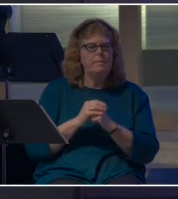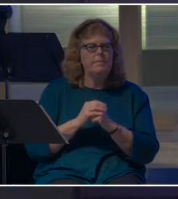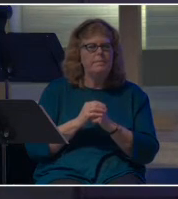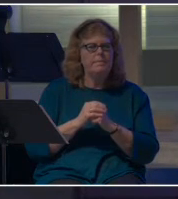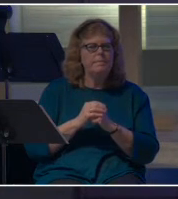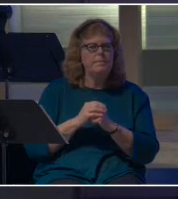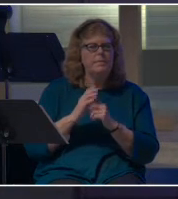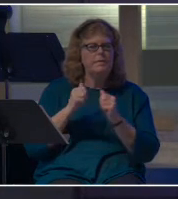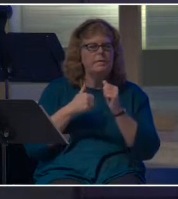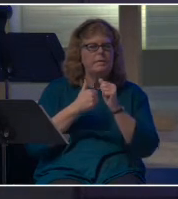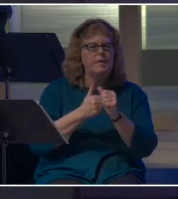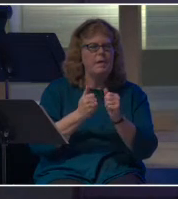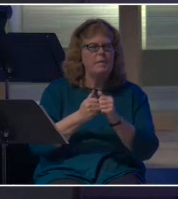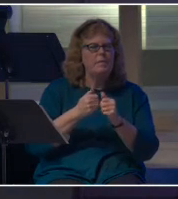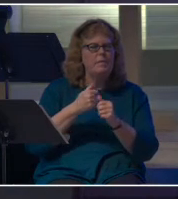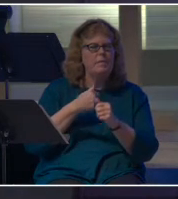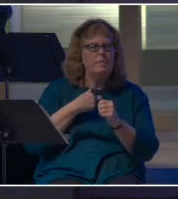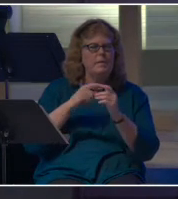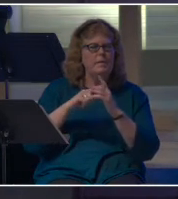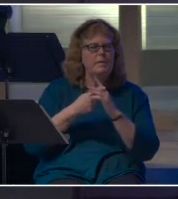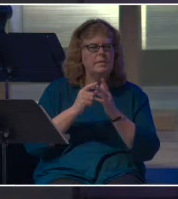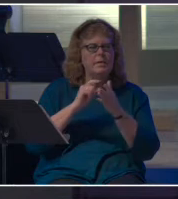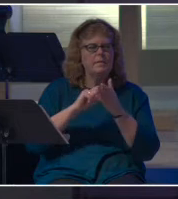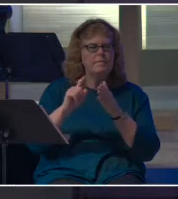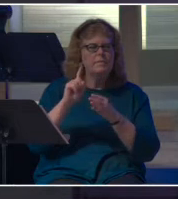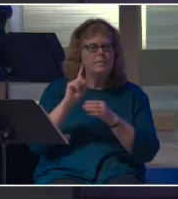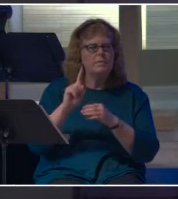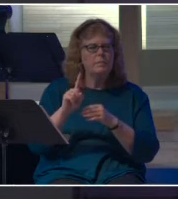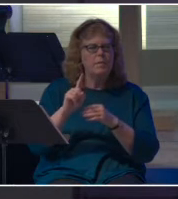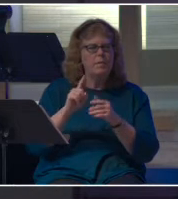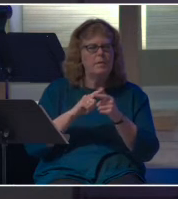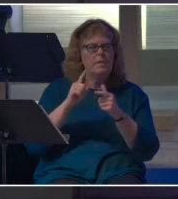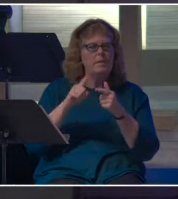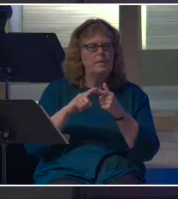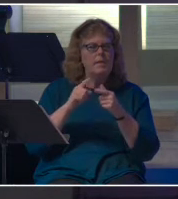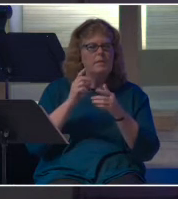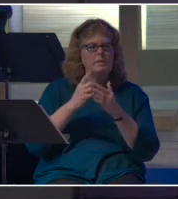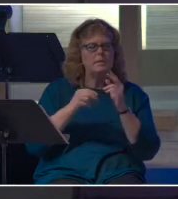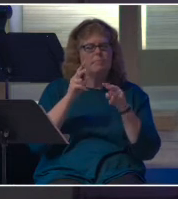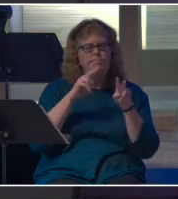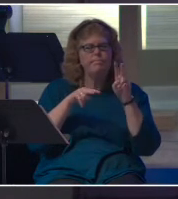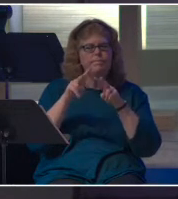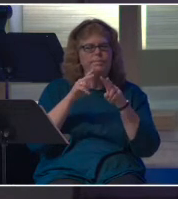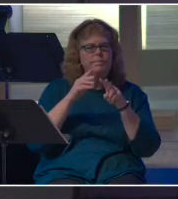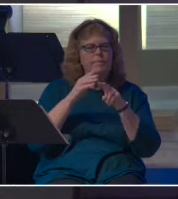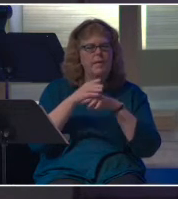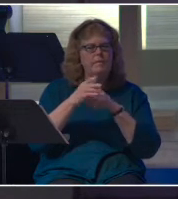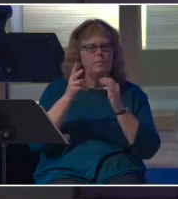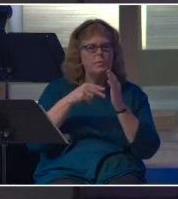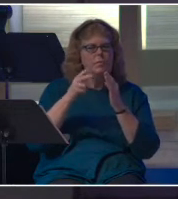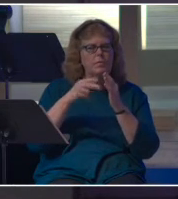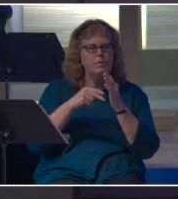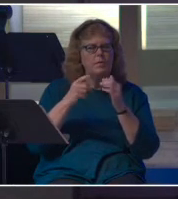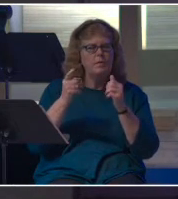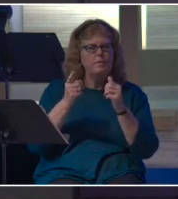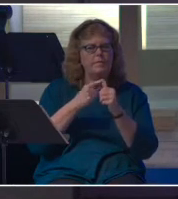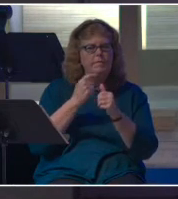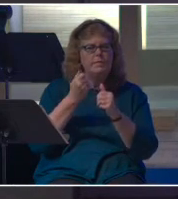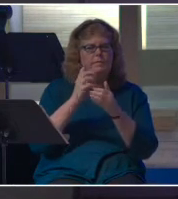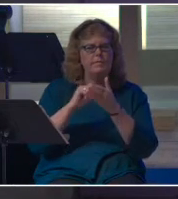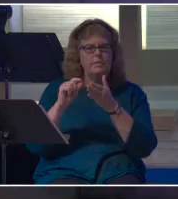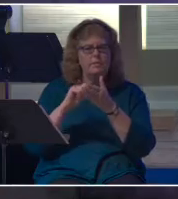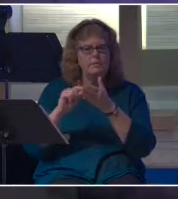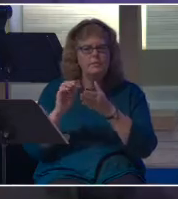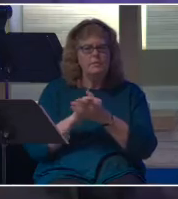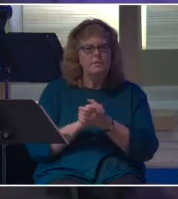follow along with me. I'm going to start in verse 1, and then we'll make some observations after we read the first couple verses.